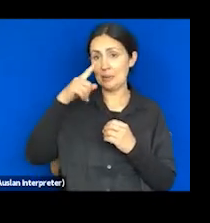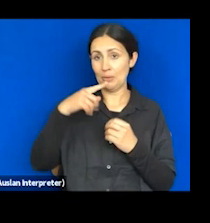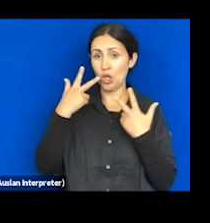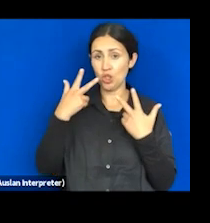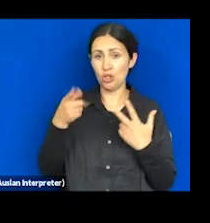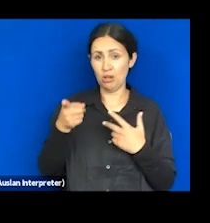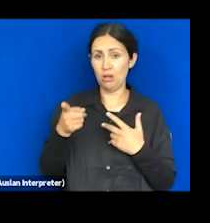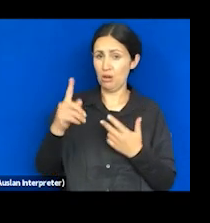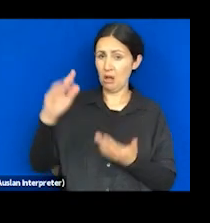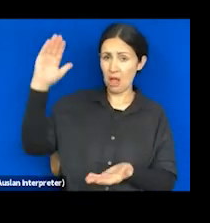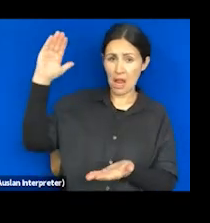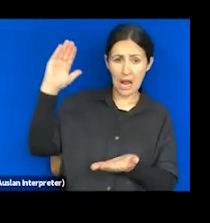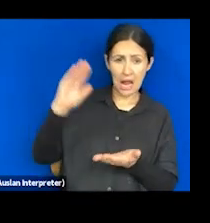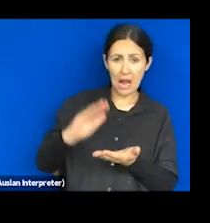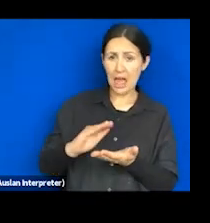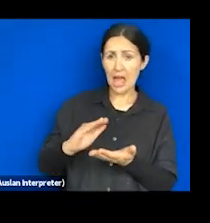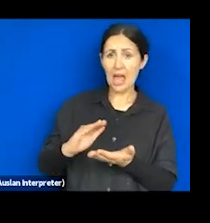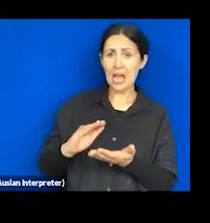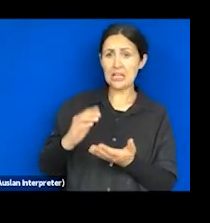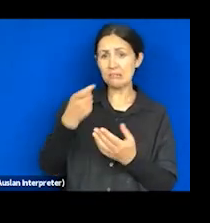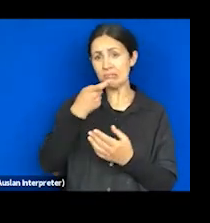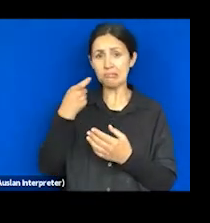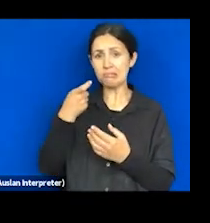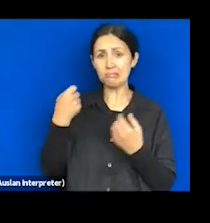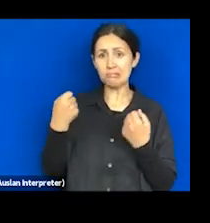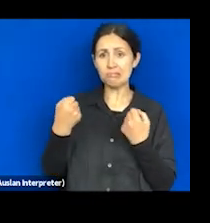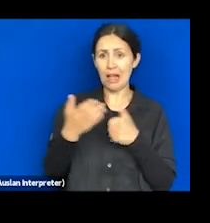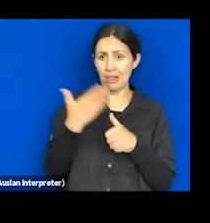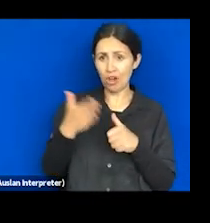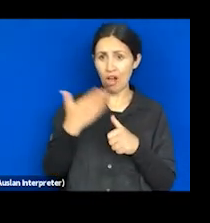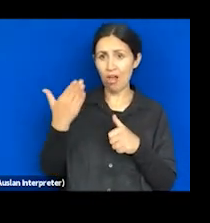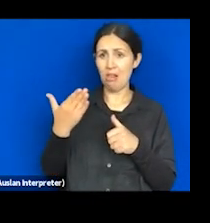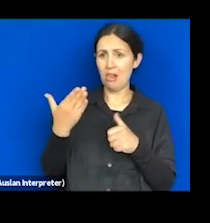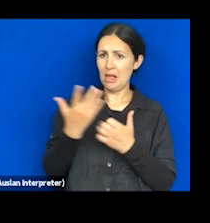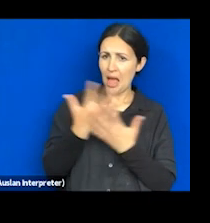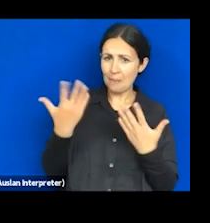dramatic reduction in percentage drinking days and percentage heavy drinking days.